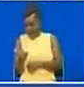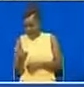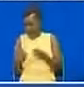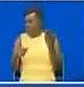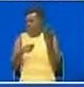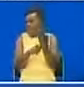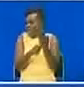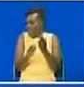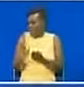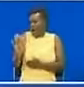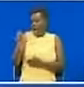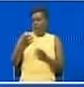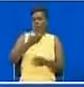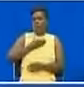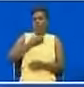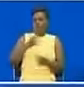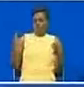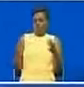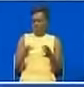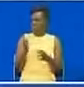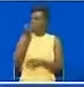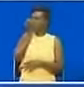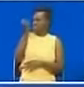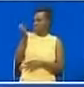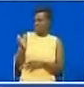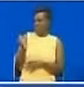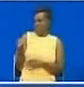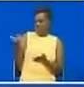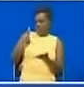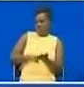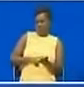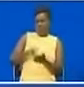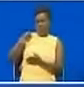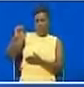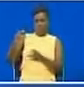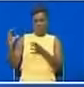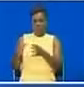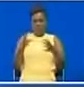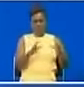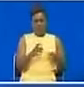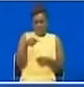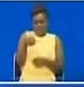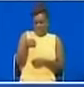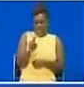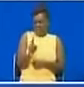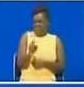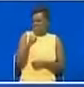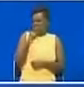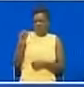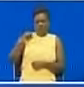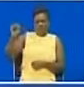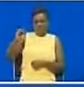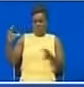name belonged to them. The group was however dismissed by the Registrar of Political Parties, who said theirs was not a political